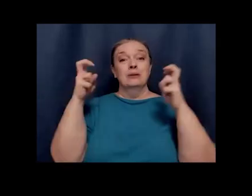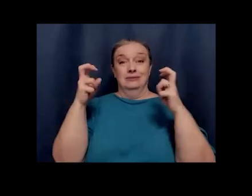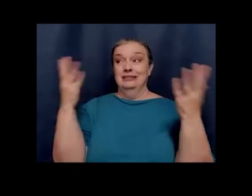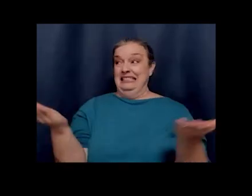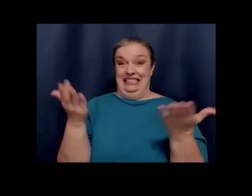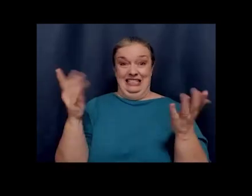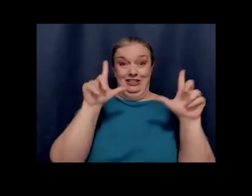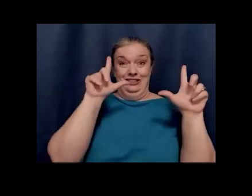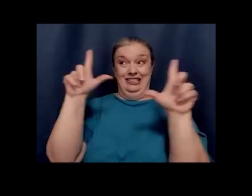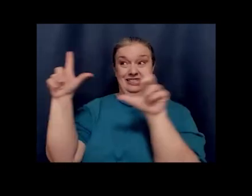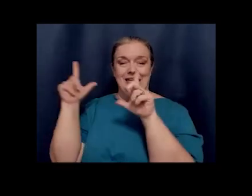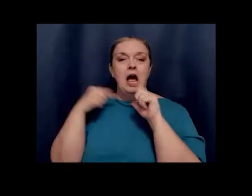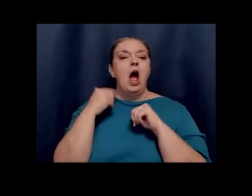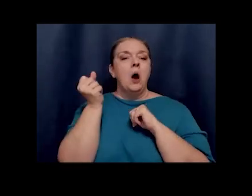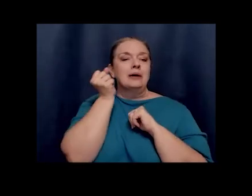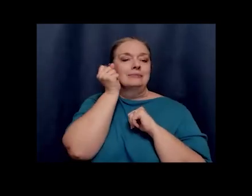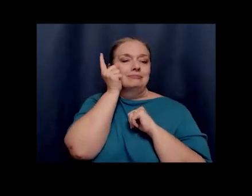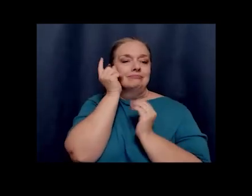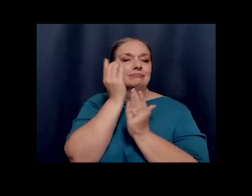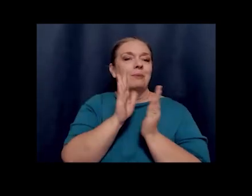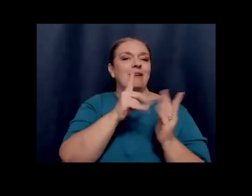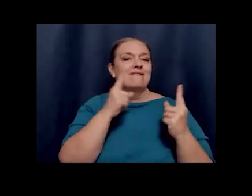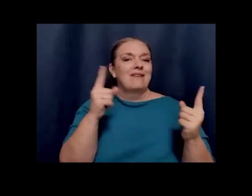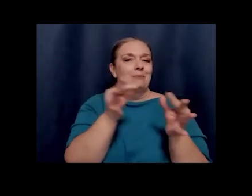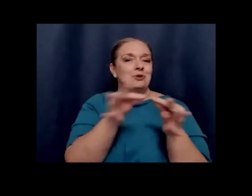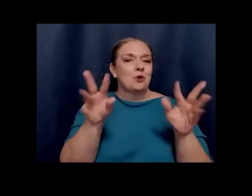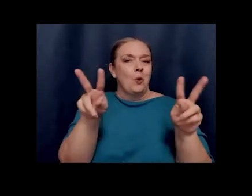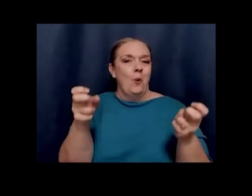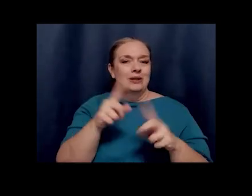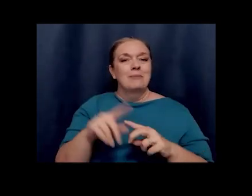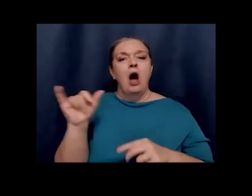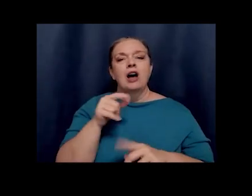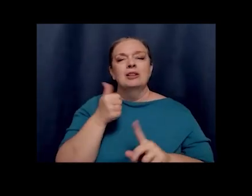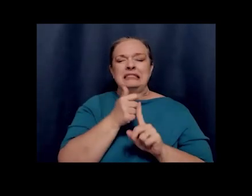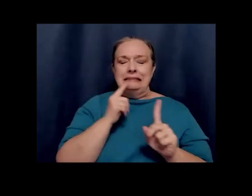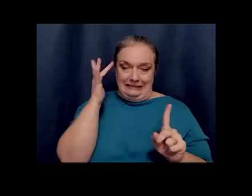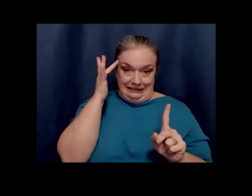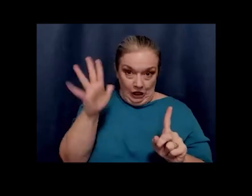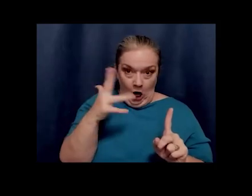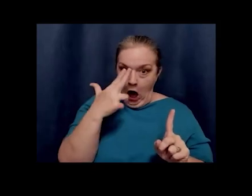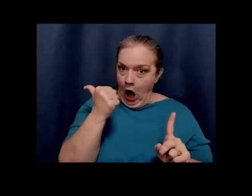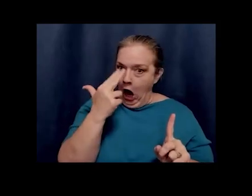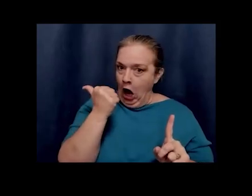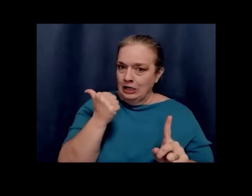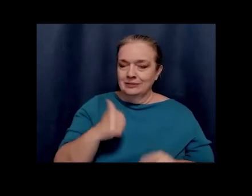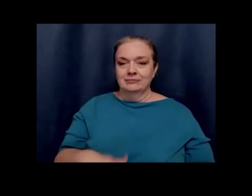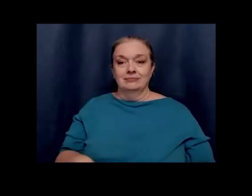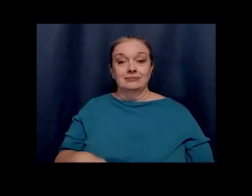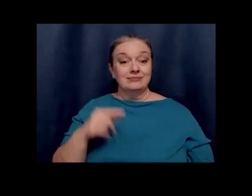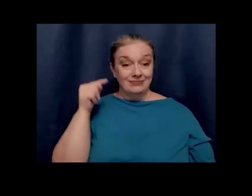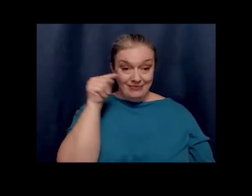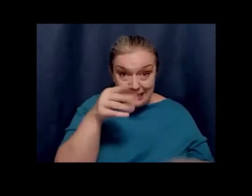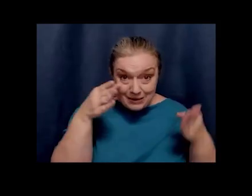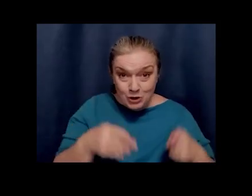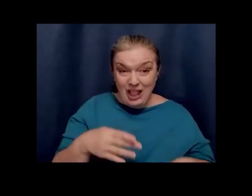of entree into the artist, but also, in this case, their sharp wit. So this person and this